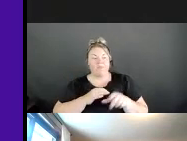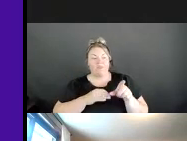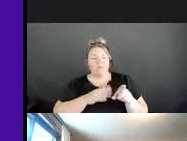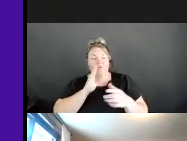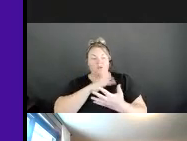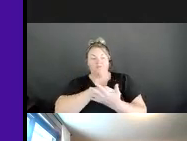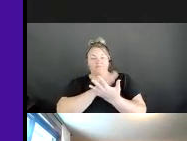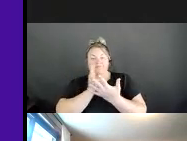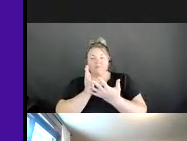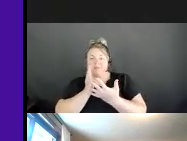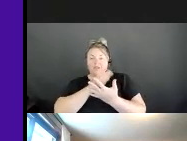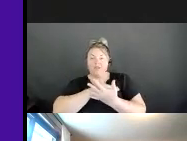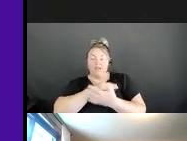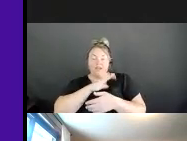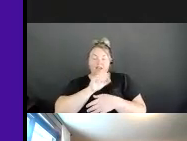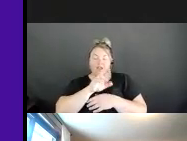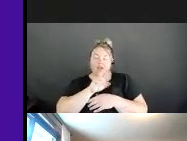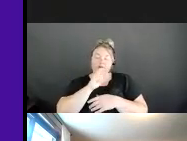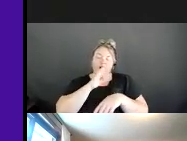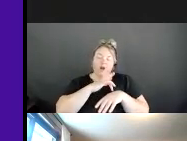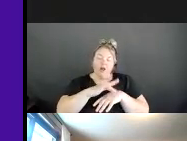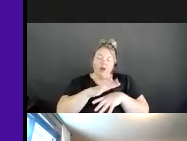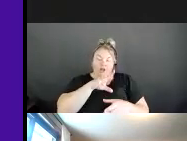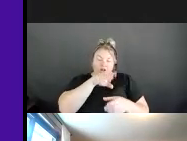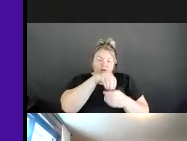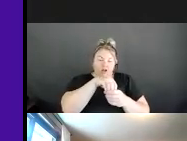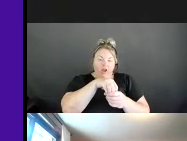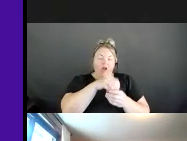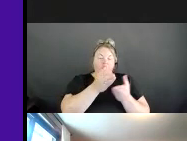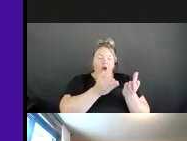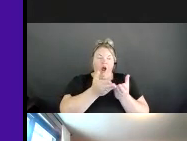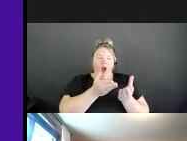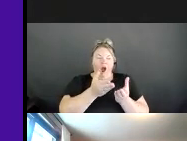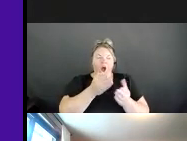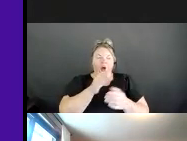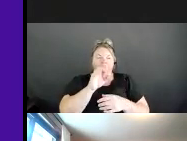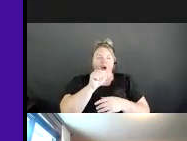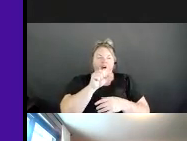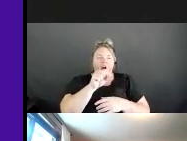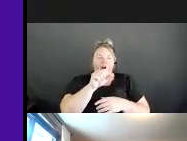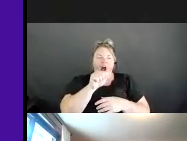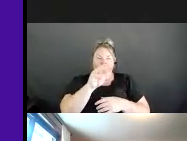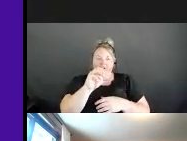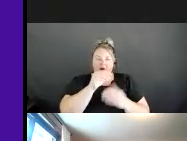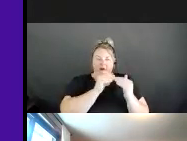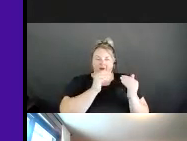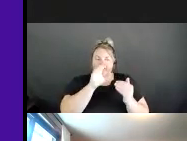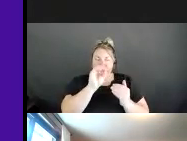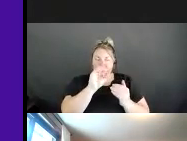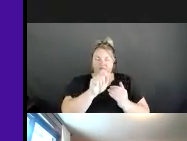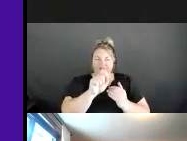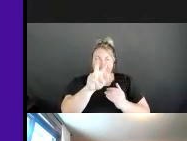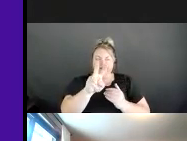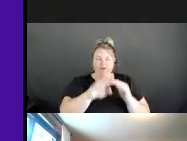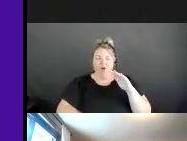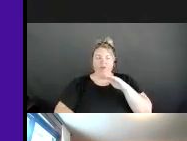care, beginning at early intervention services, our new ASAM level 0.5, all the way to level 2 withdrawal management. And